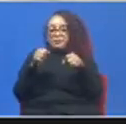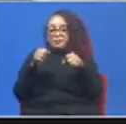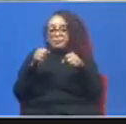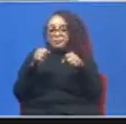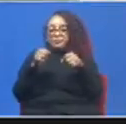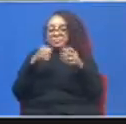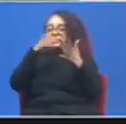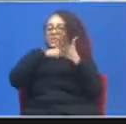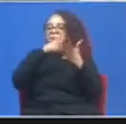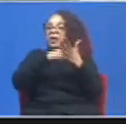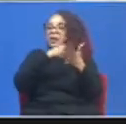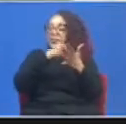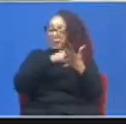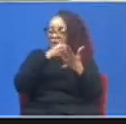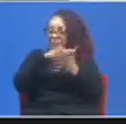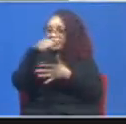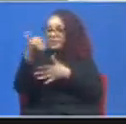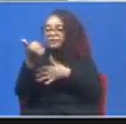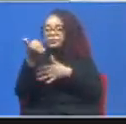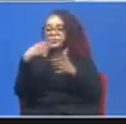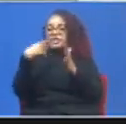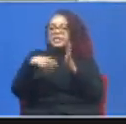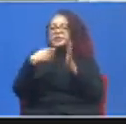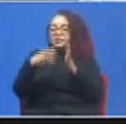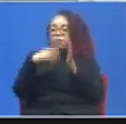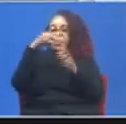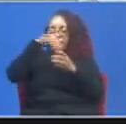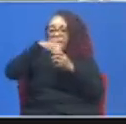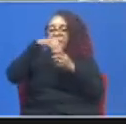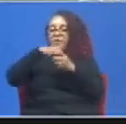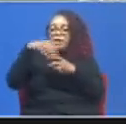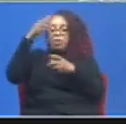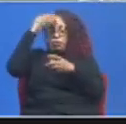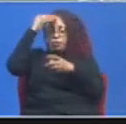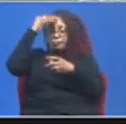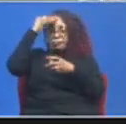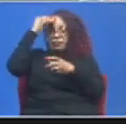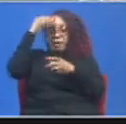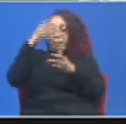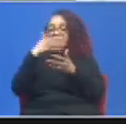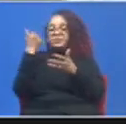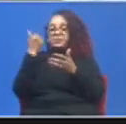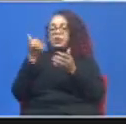spearheading the rest of the industries within the economy for a better growth. And that is what we want to tap to.